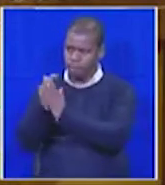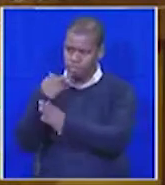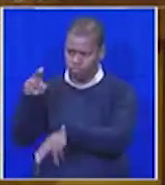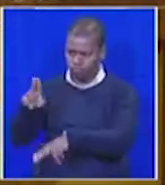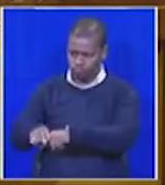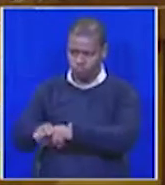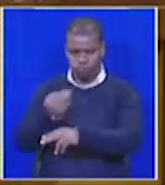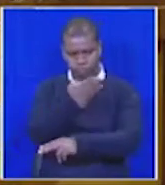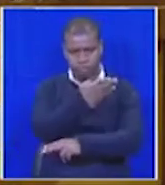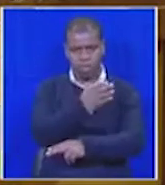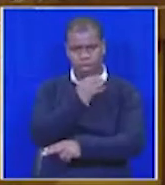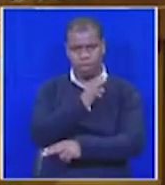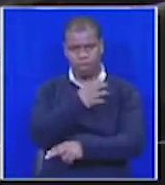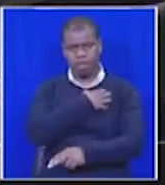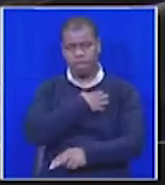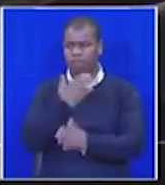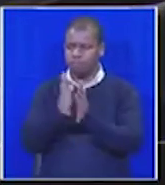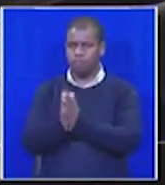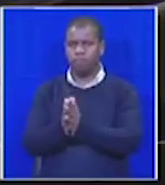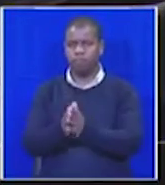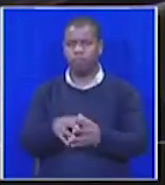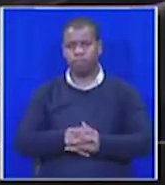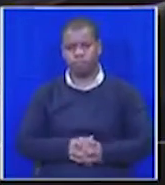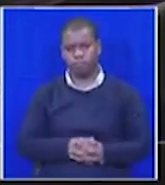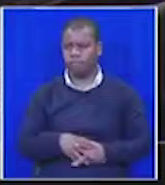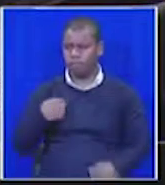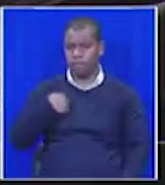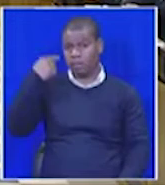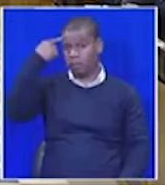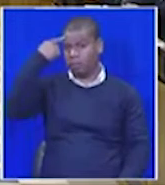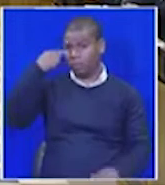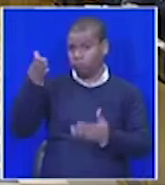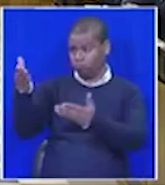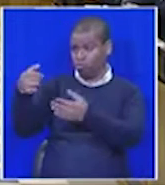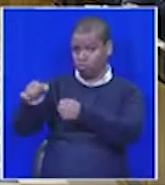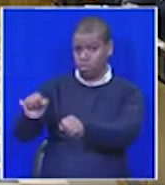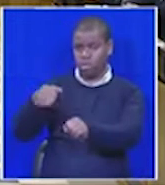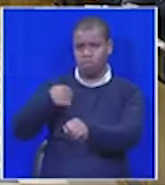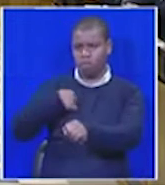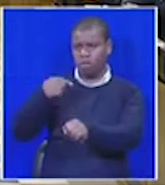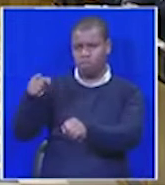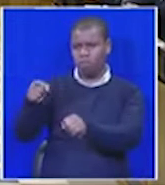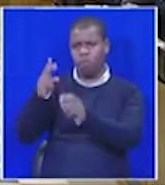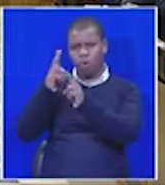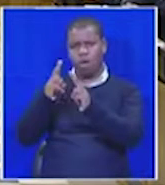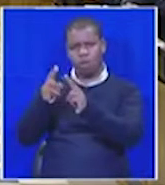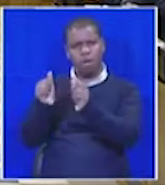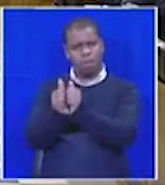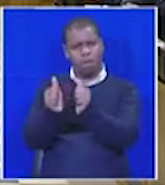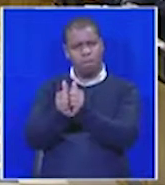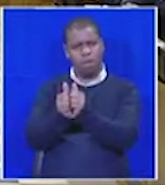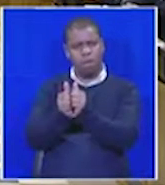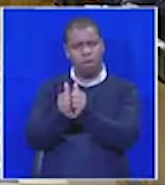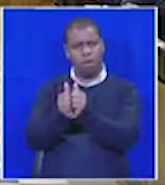Honourable Minister, why are you rising? I think, Chairperson, I note the honourable member referred to is not